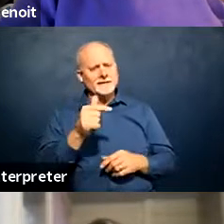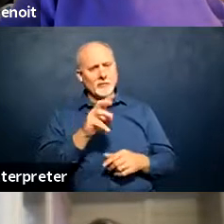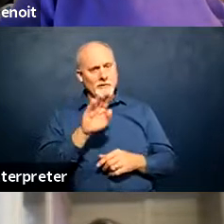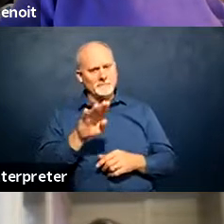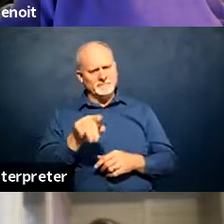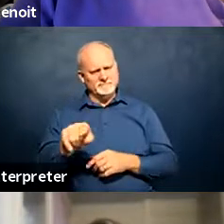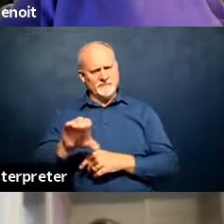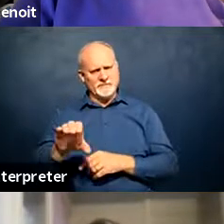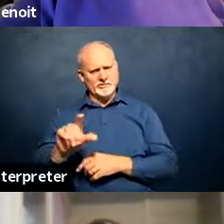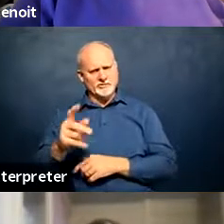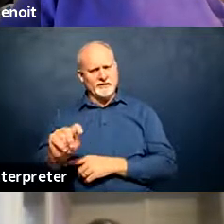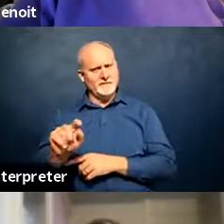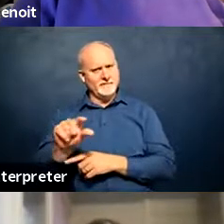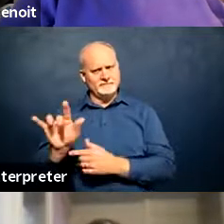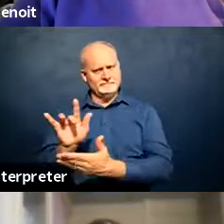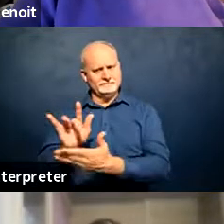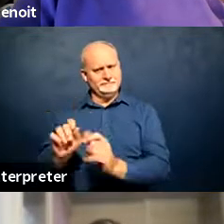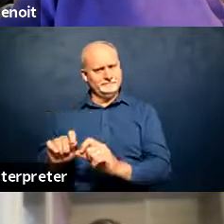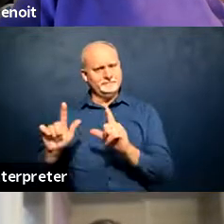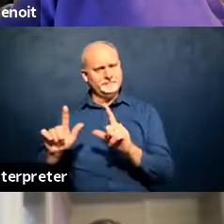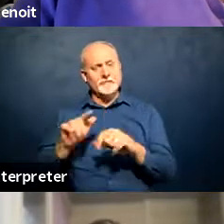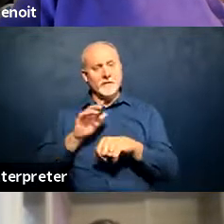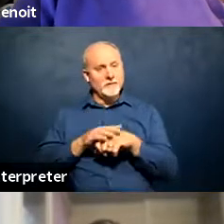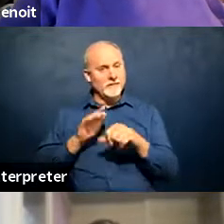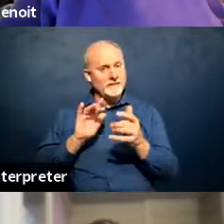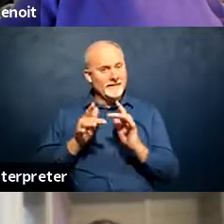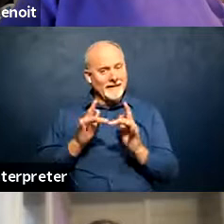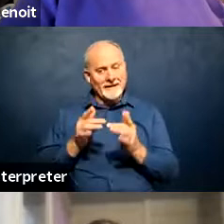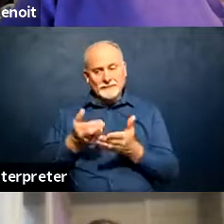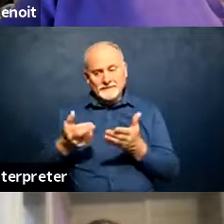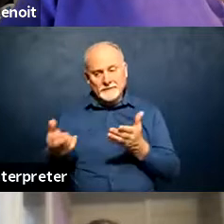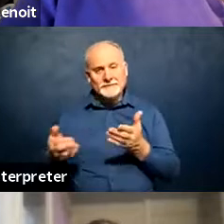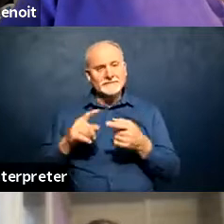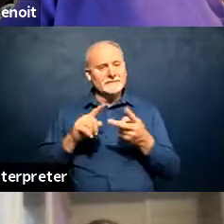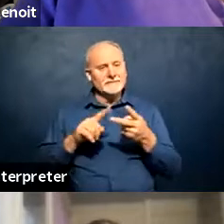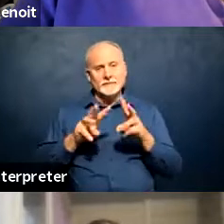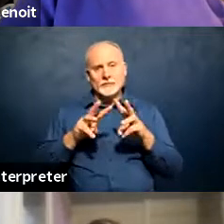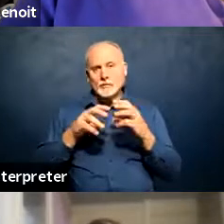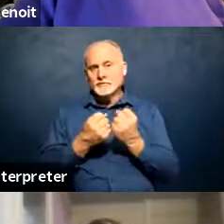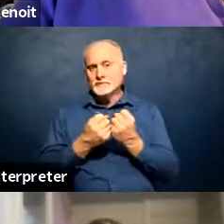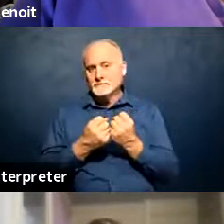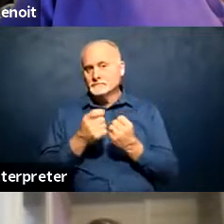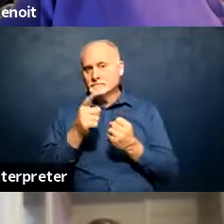chat, you'll see all kinds of online resources as well as workshops that are available